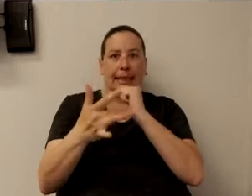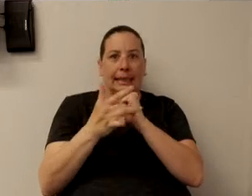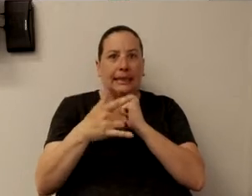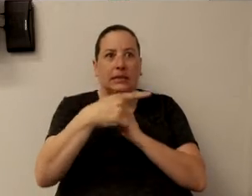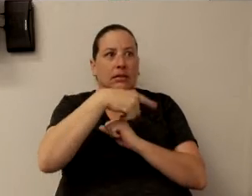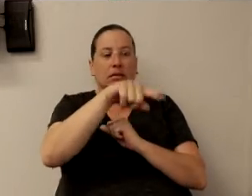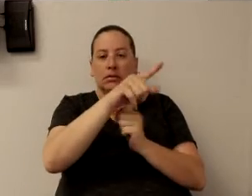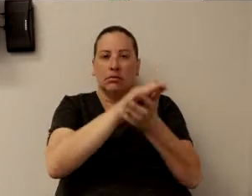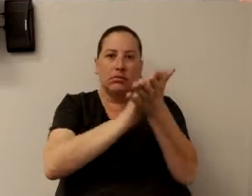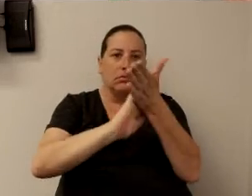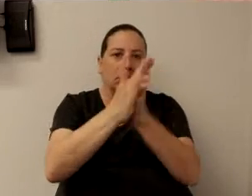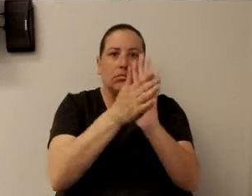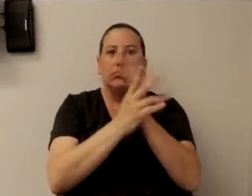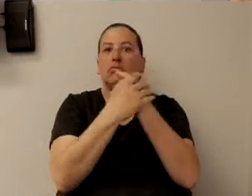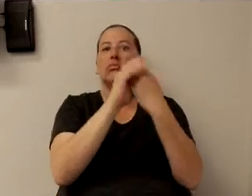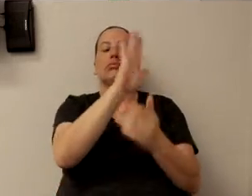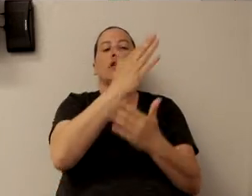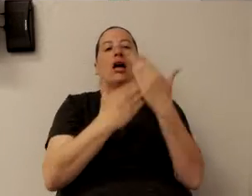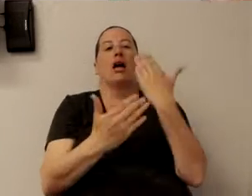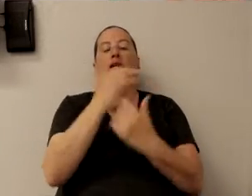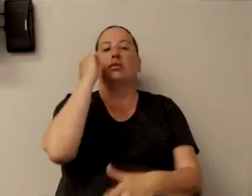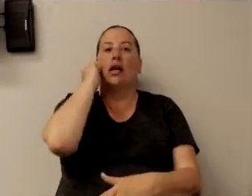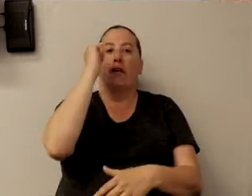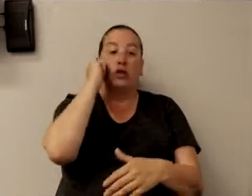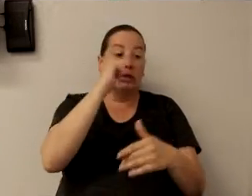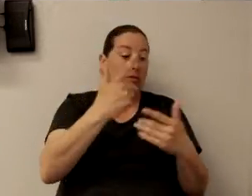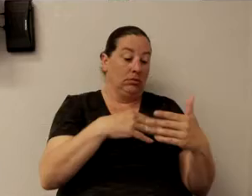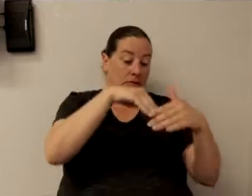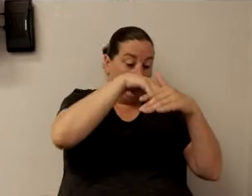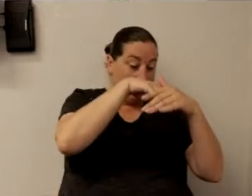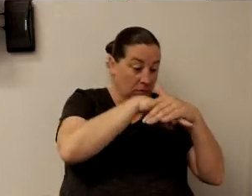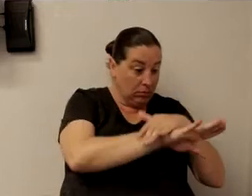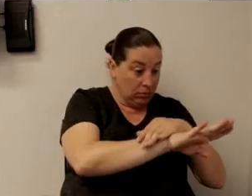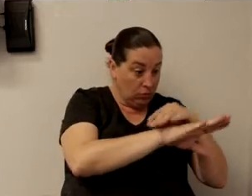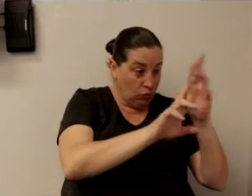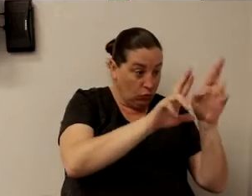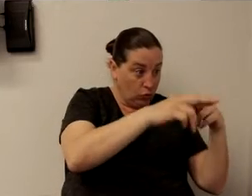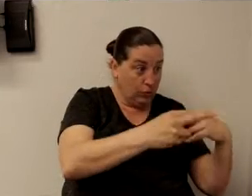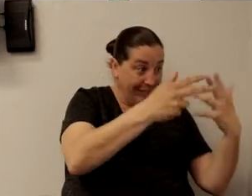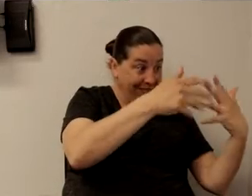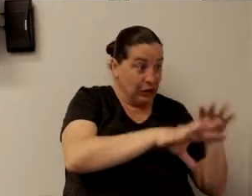hands frequently, going in and out of rooms. They know to do that.